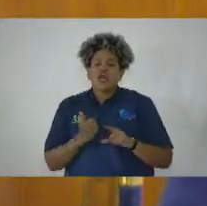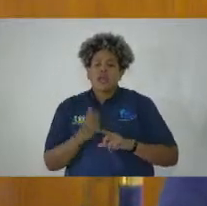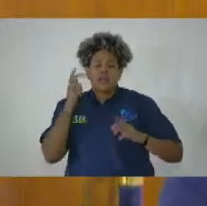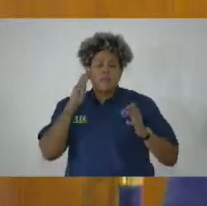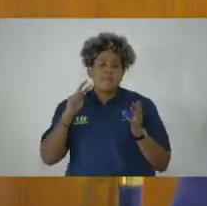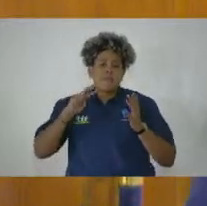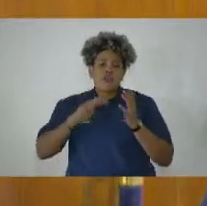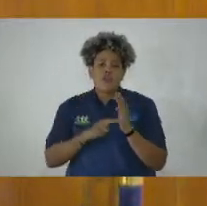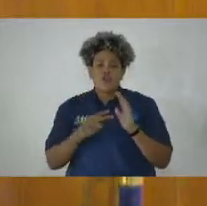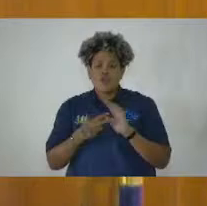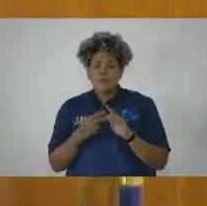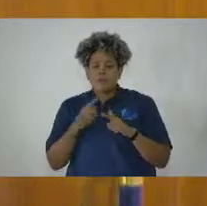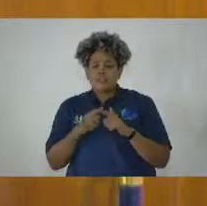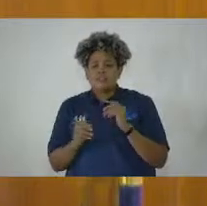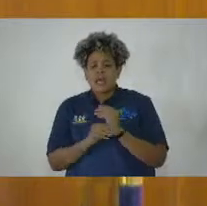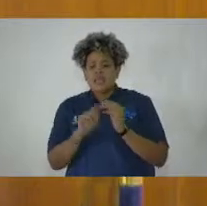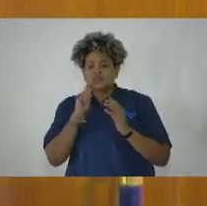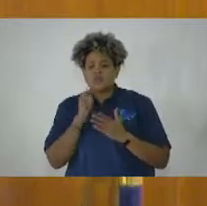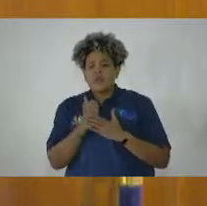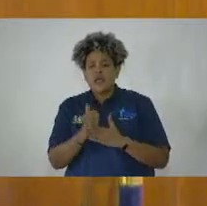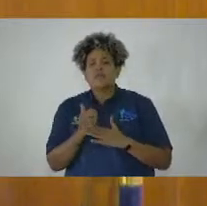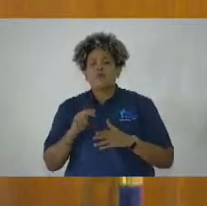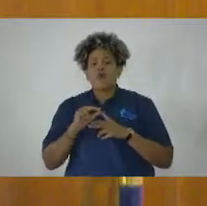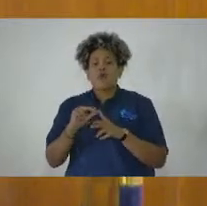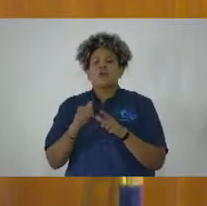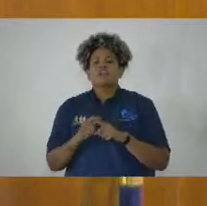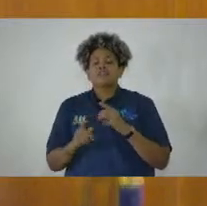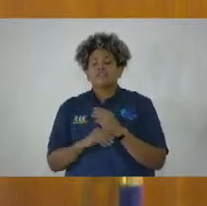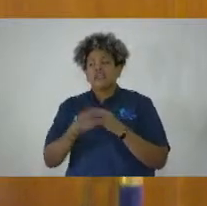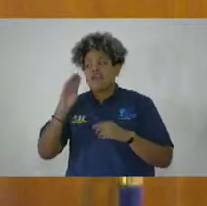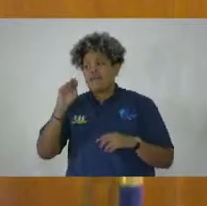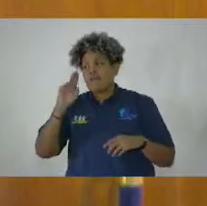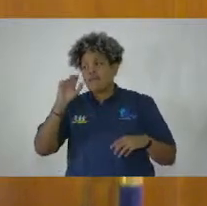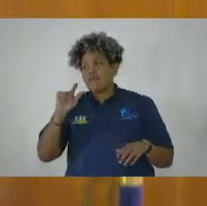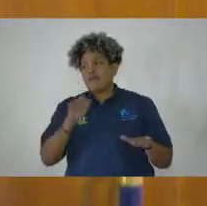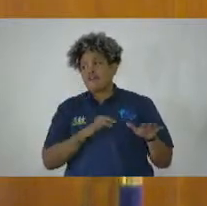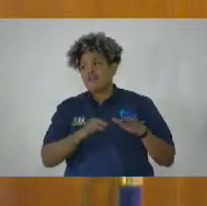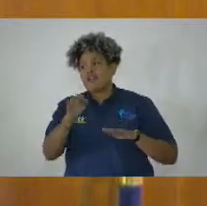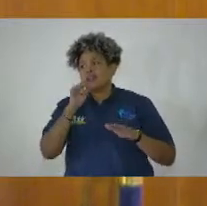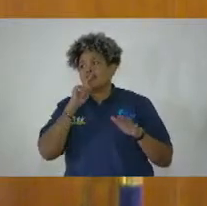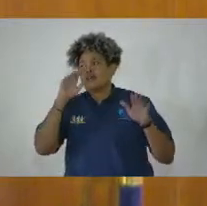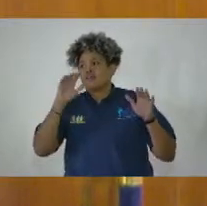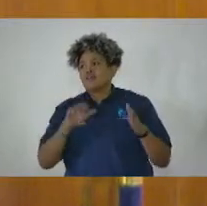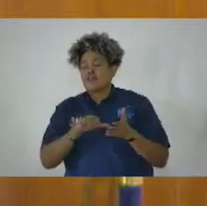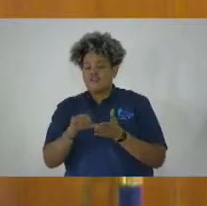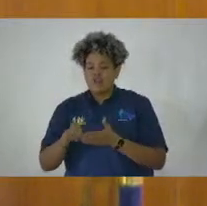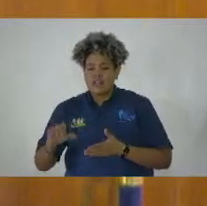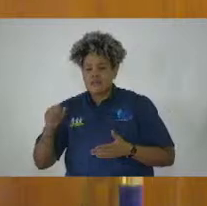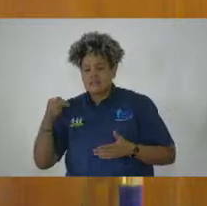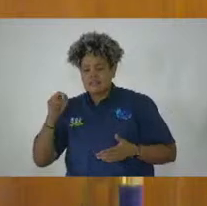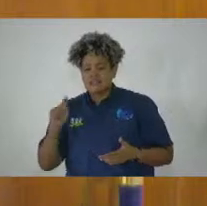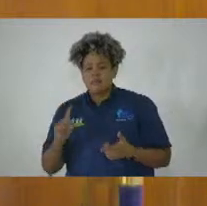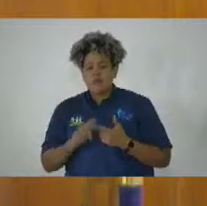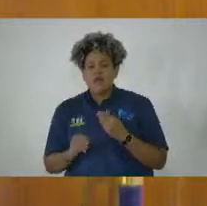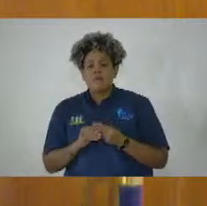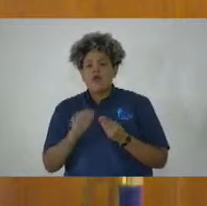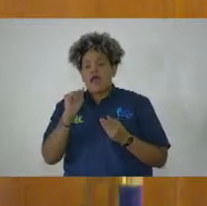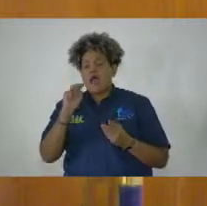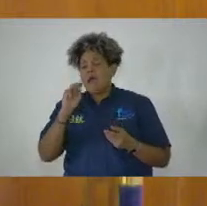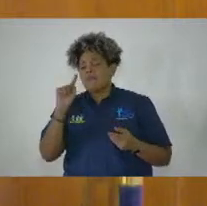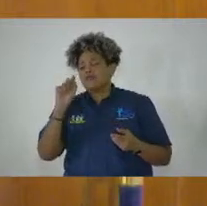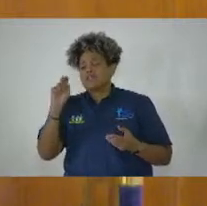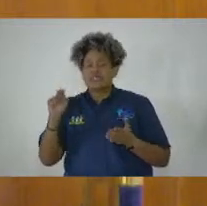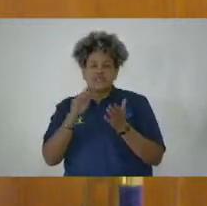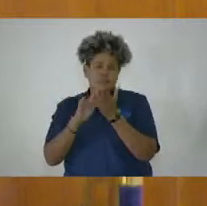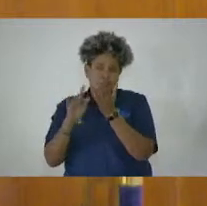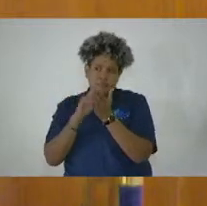purposed to helping the Hurricane Beryl relief, spark, and amortization, but